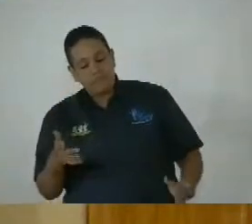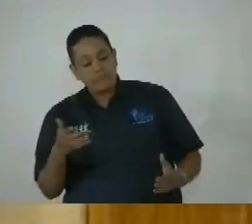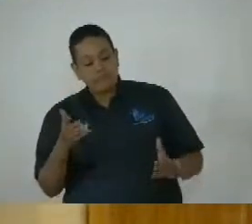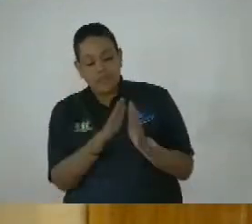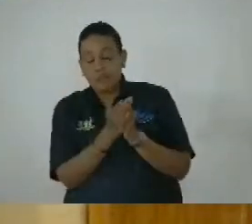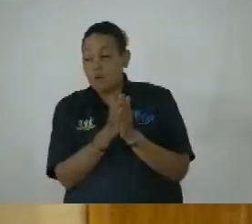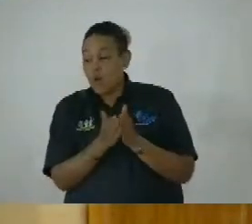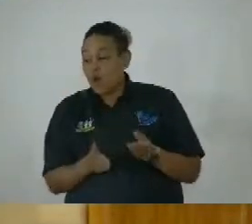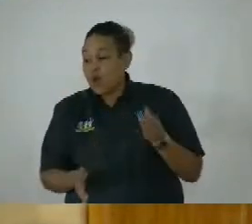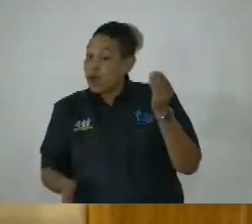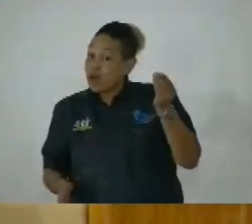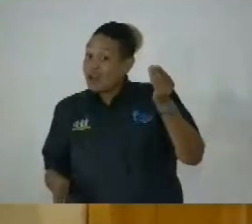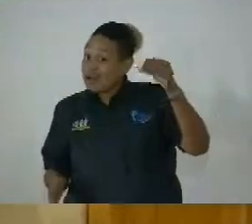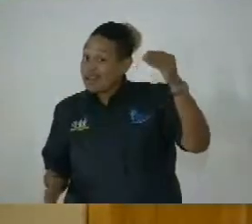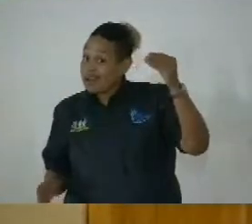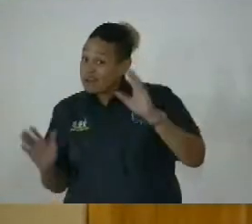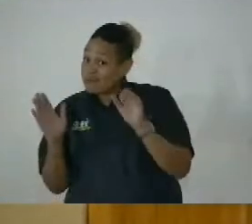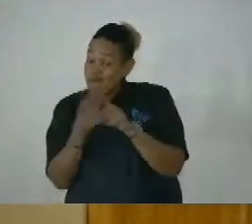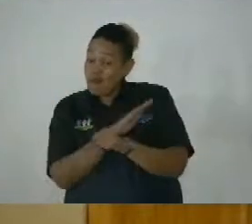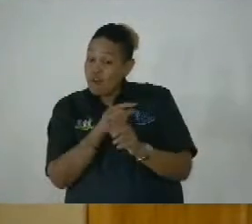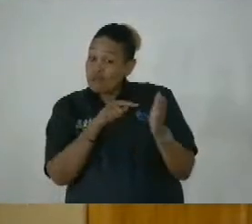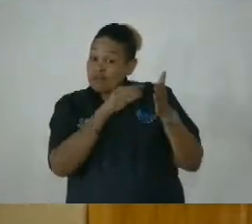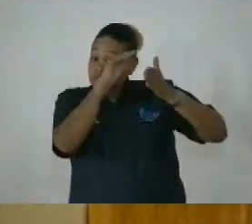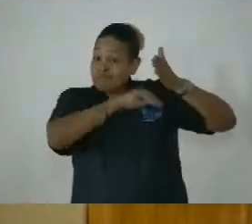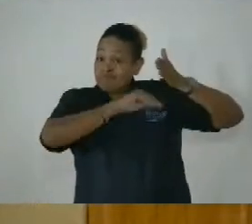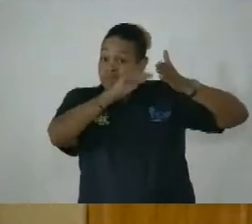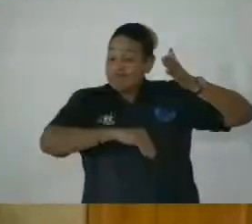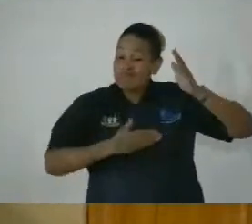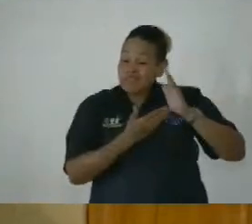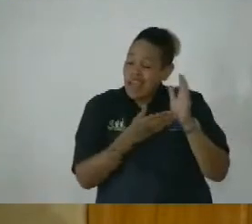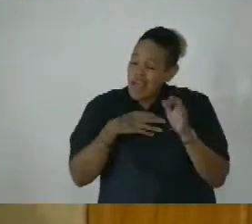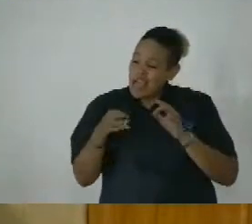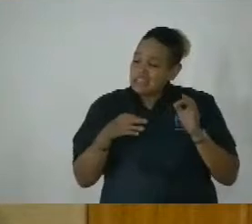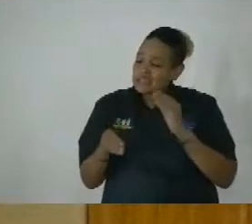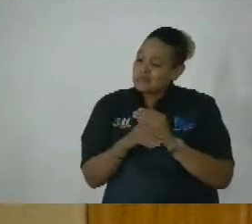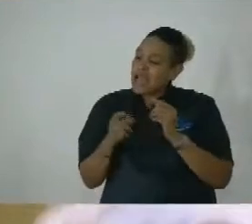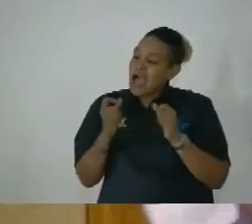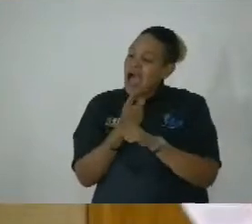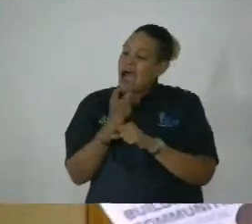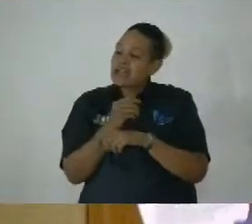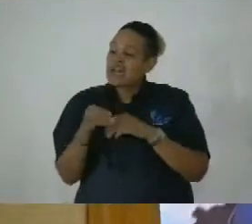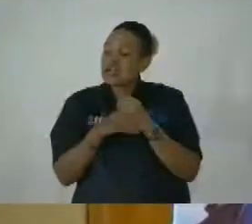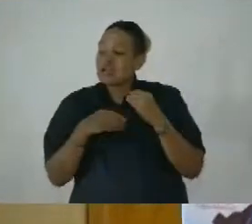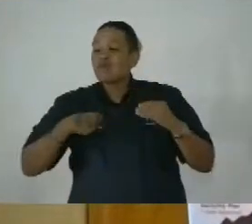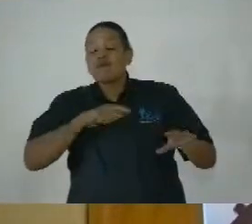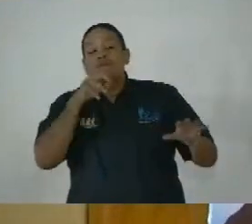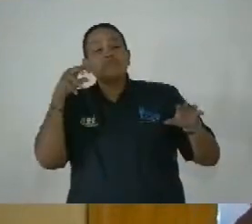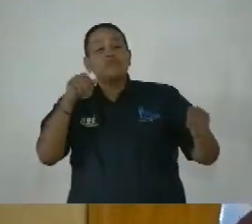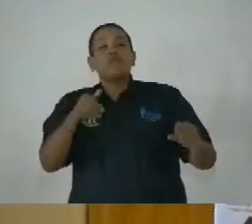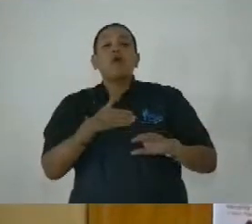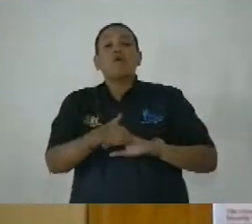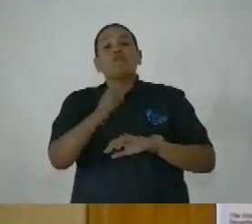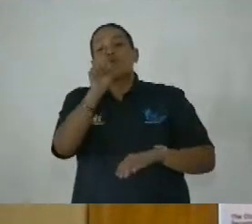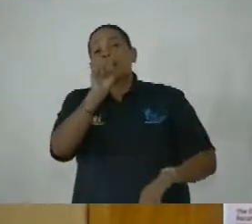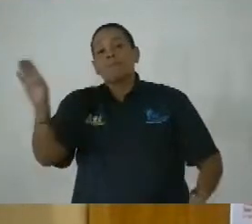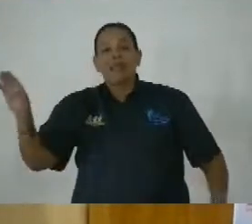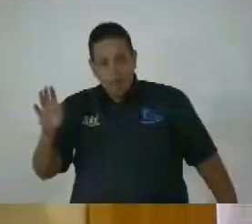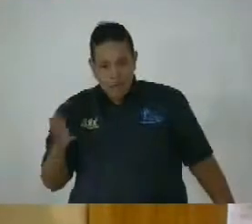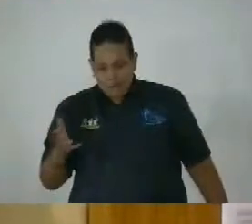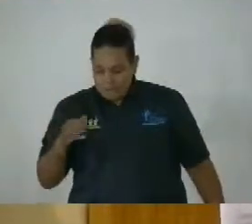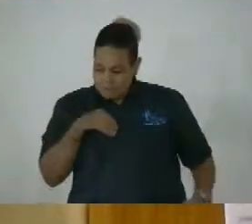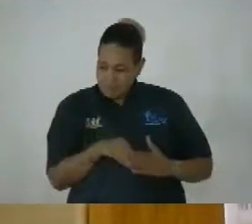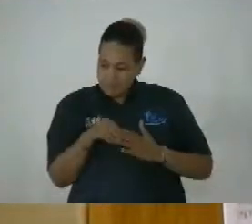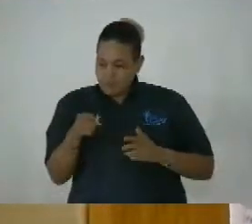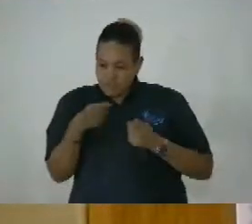booklet, and it will outline annually we have spent over $1 billion in